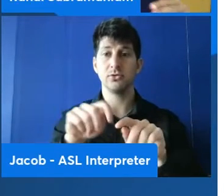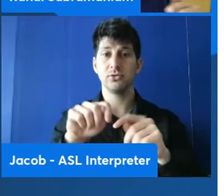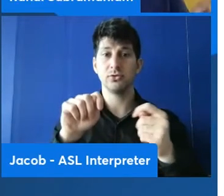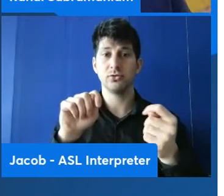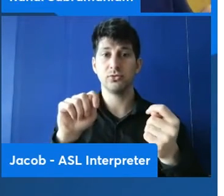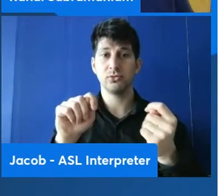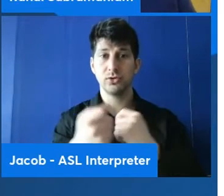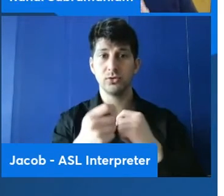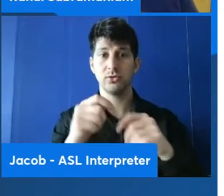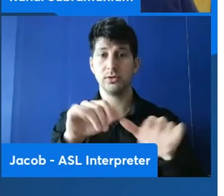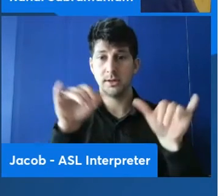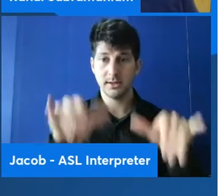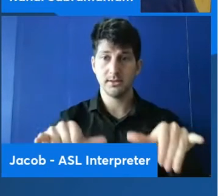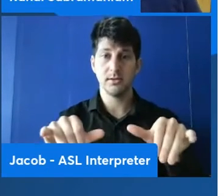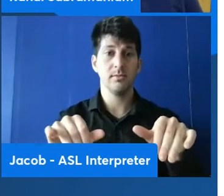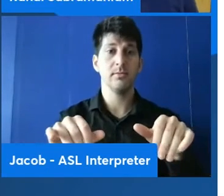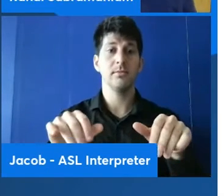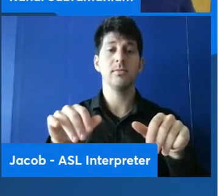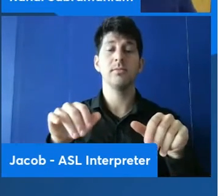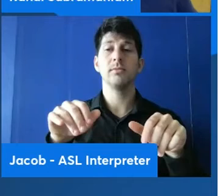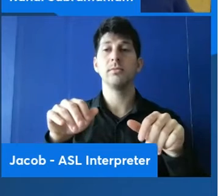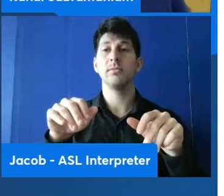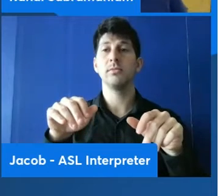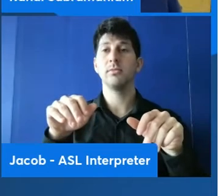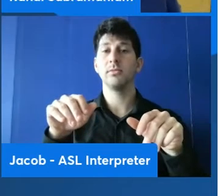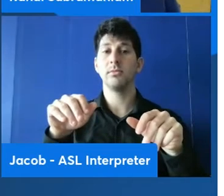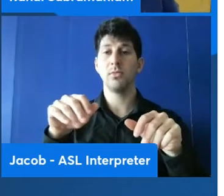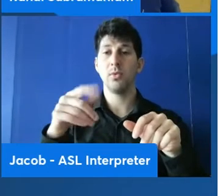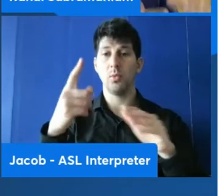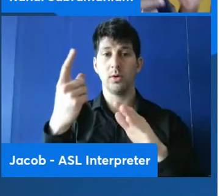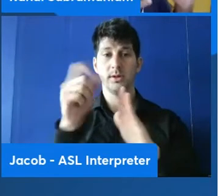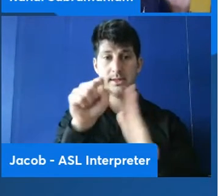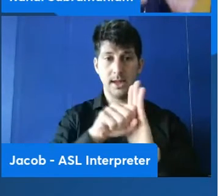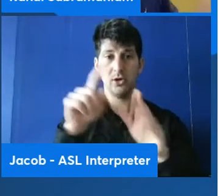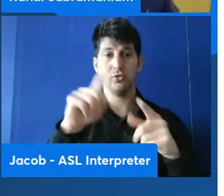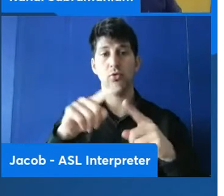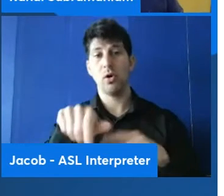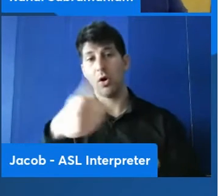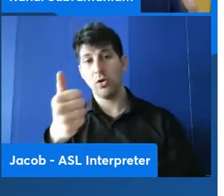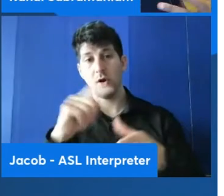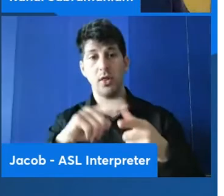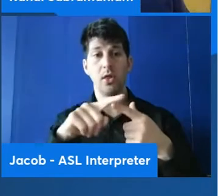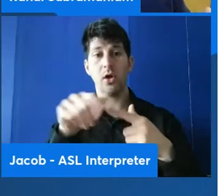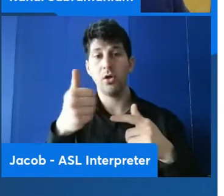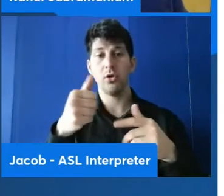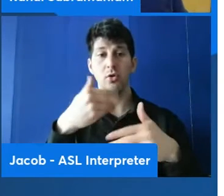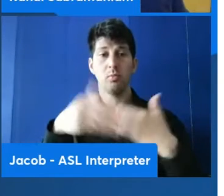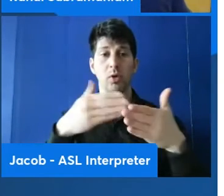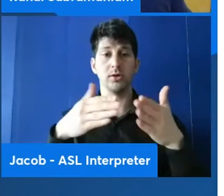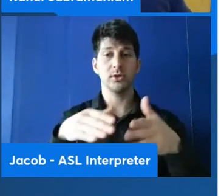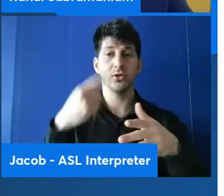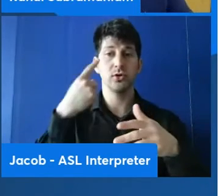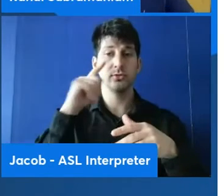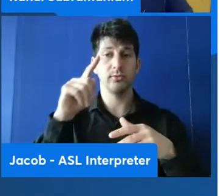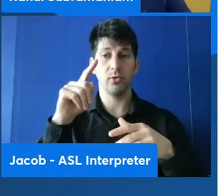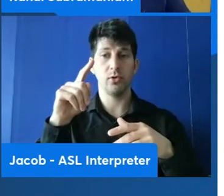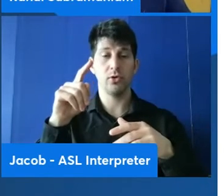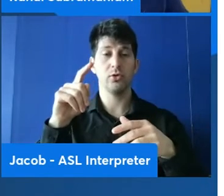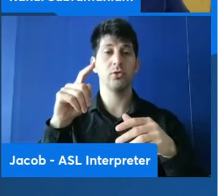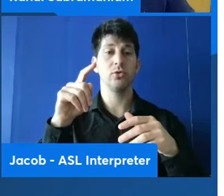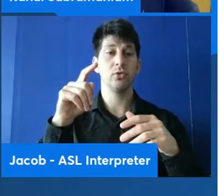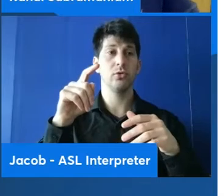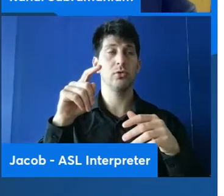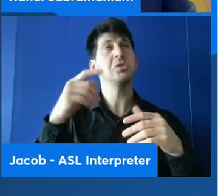have events that allow you to move from one state to the other, and you have a bunch of processors for each state. So typically